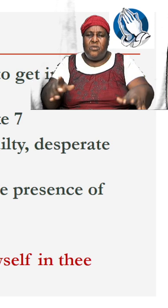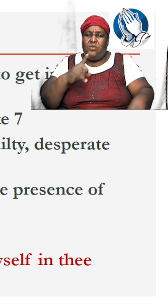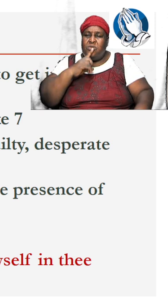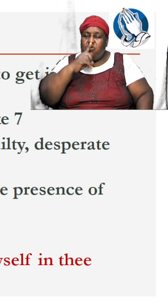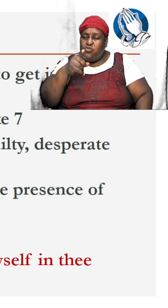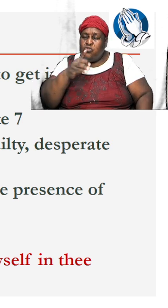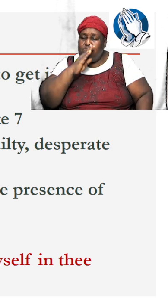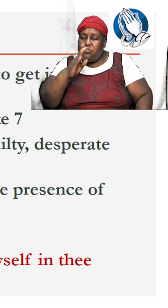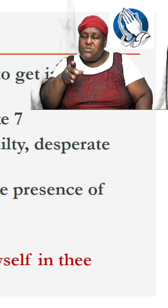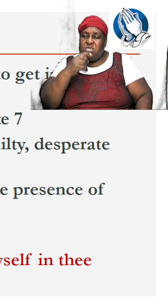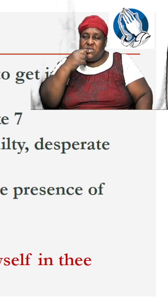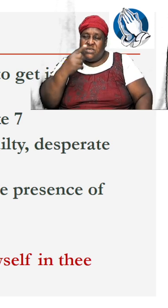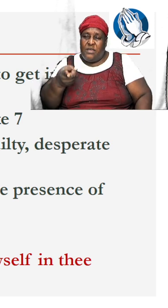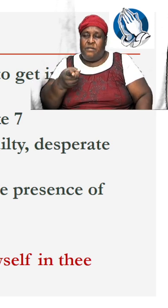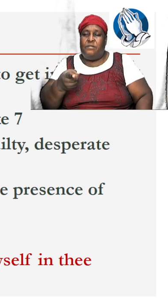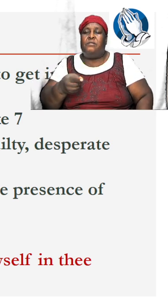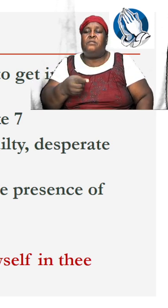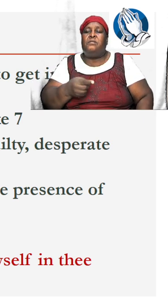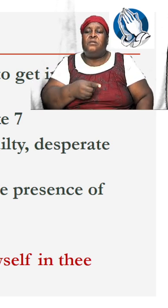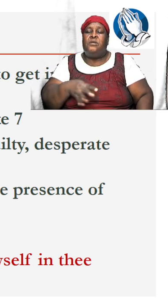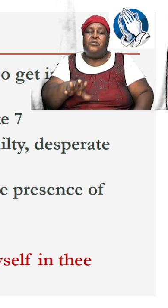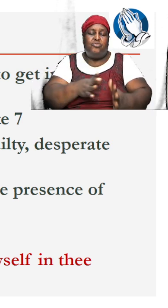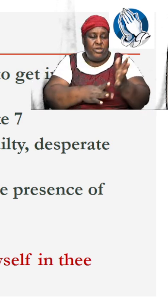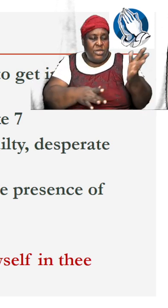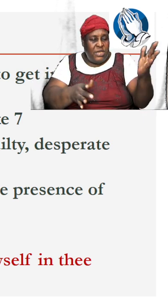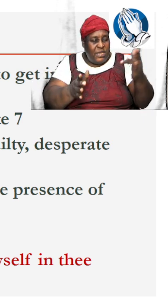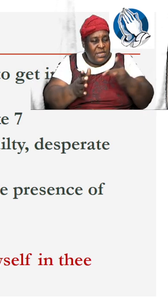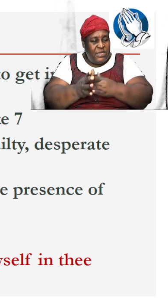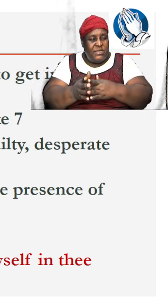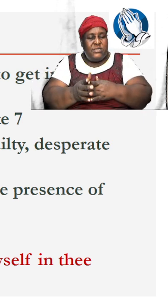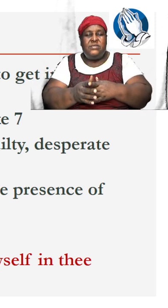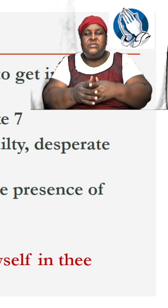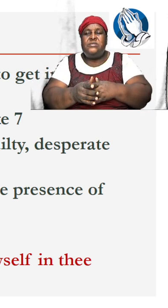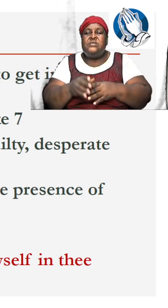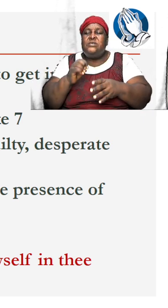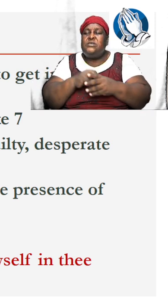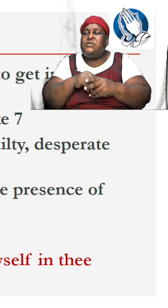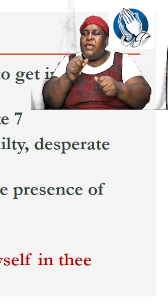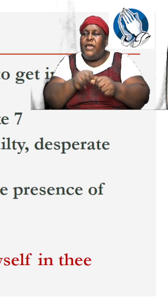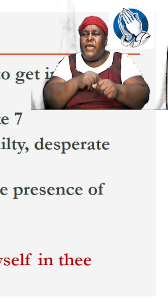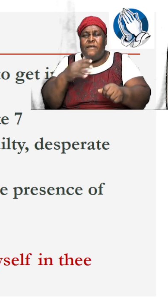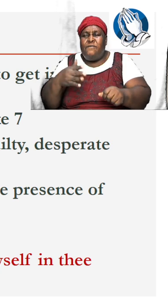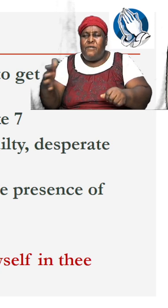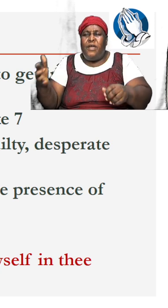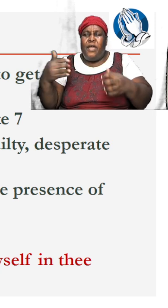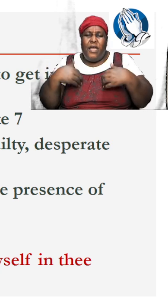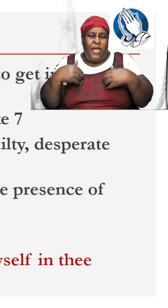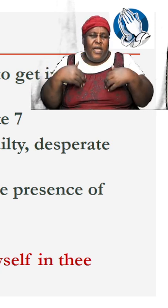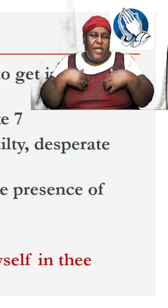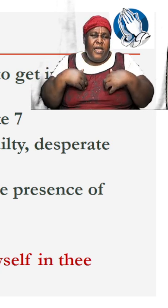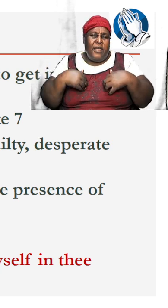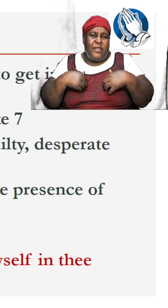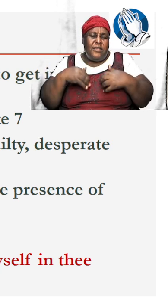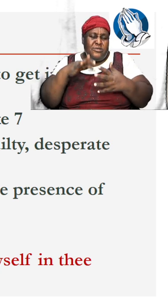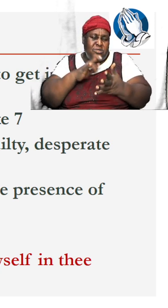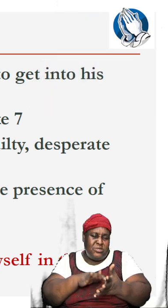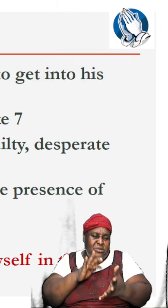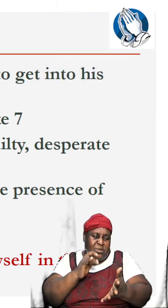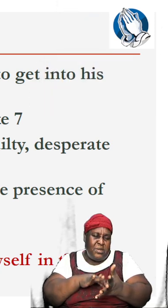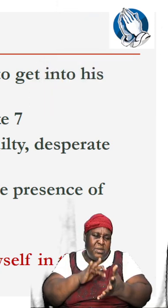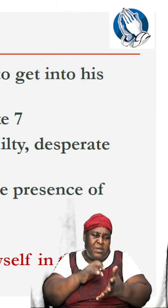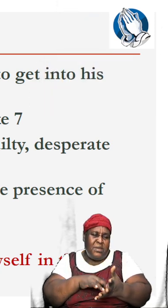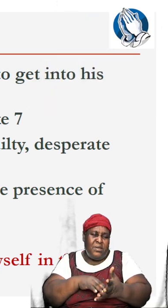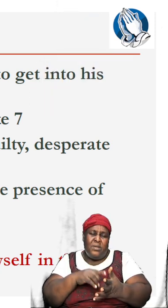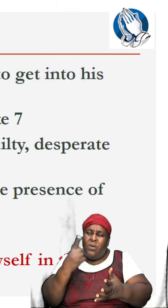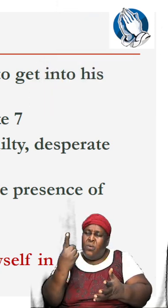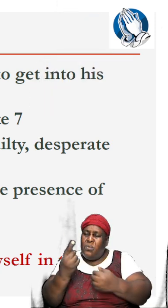told is that Jesus, really, in everything that we have looked at here, is the